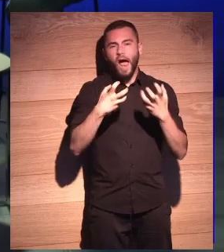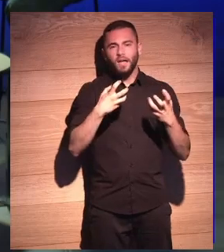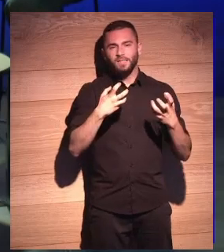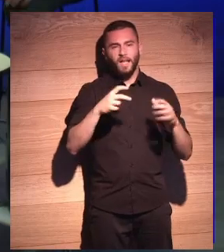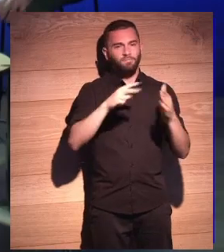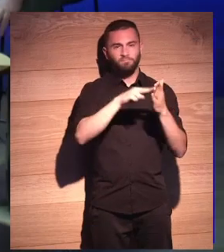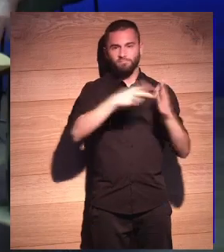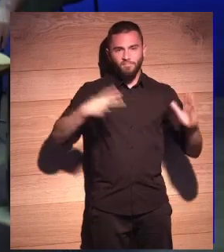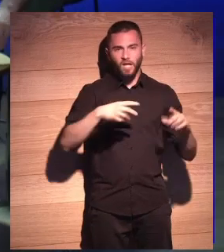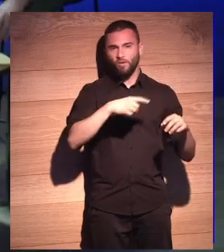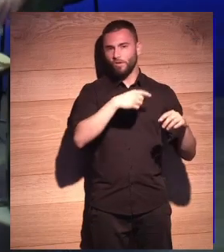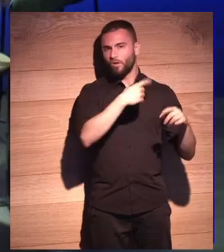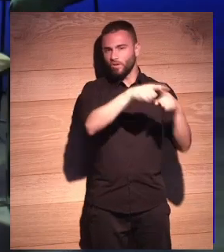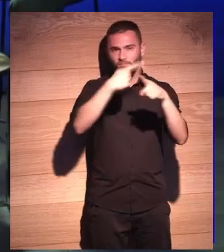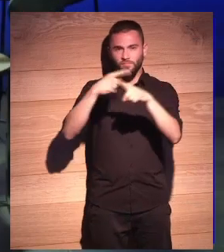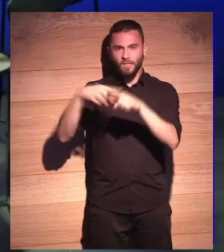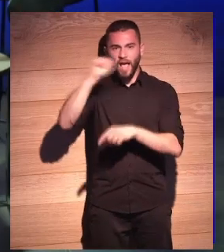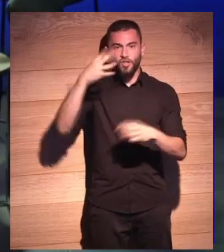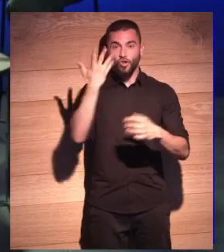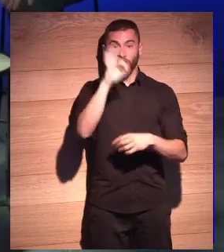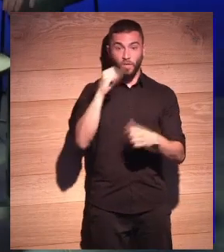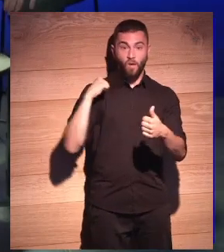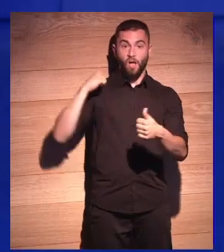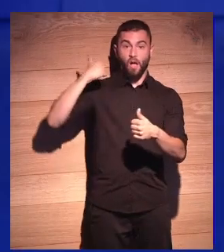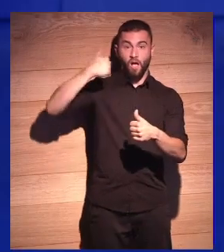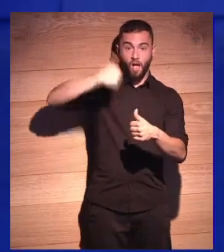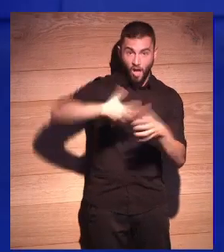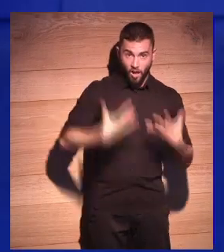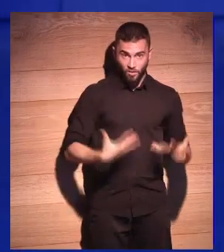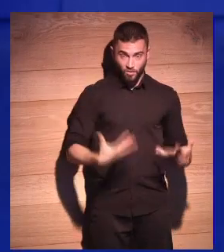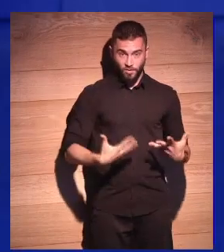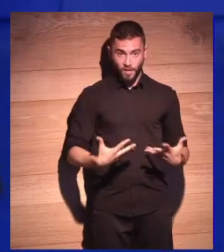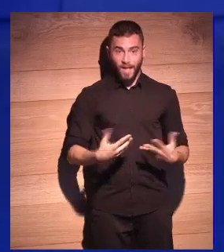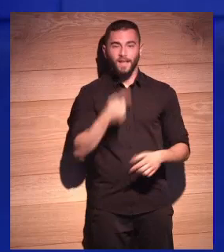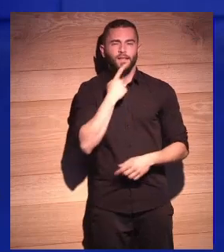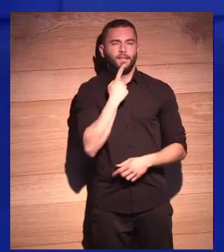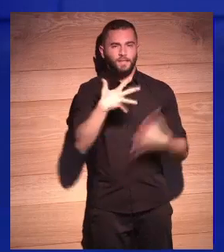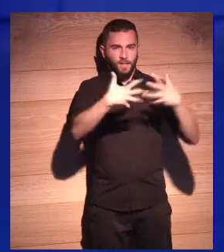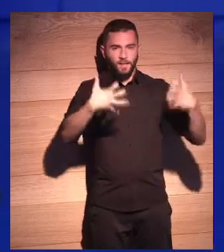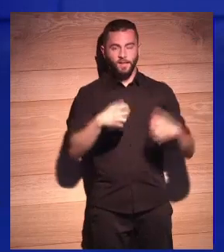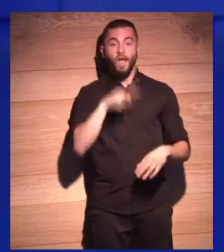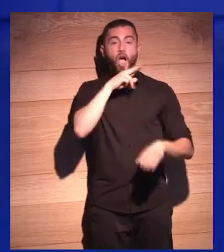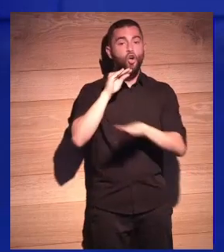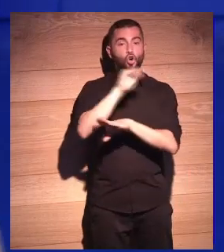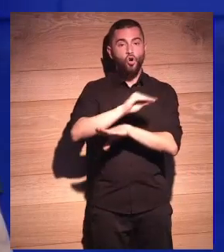any technological art from the 50s until now, and it said